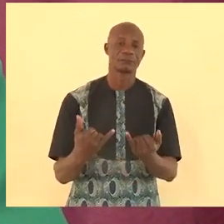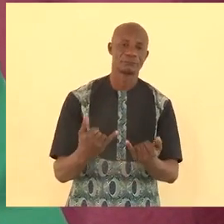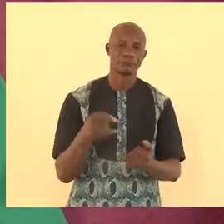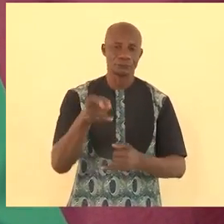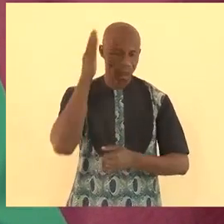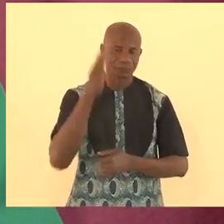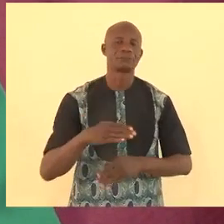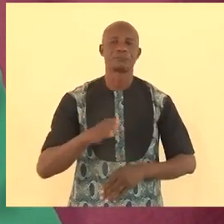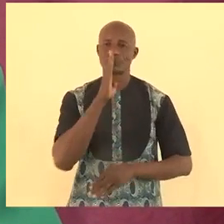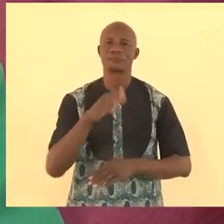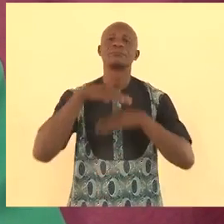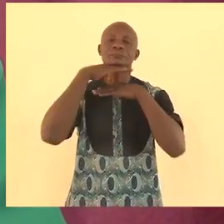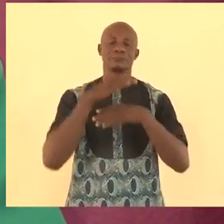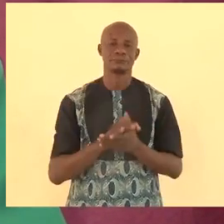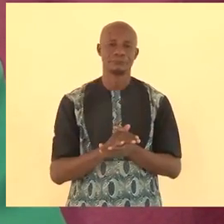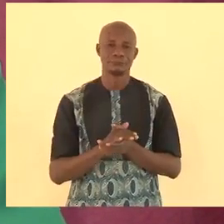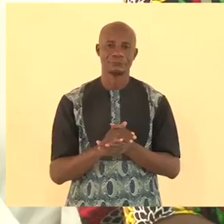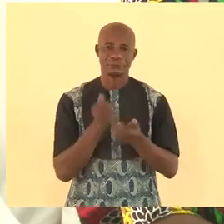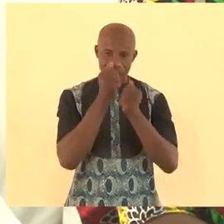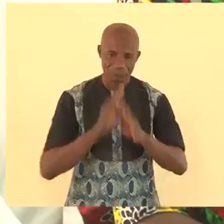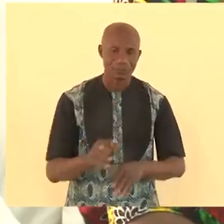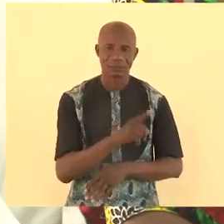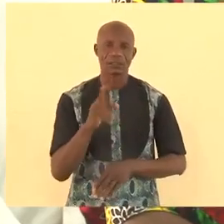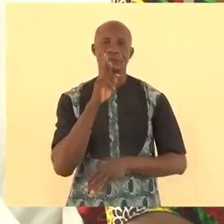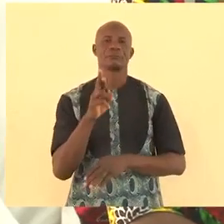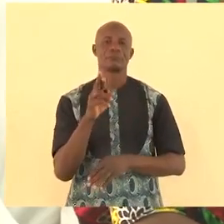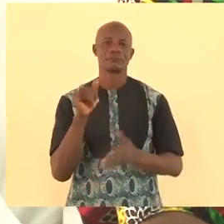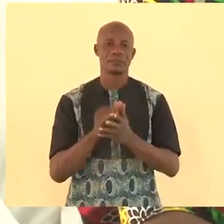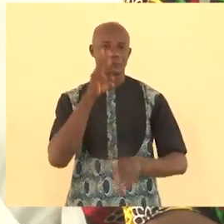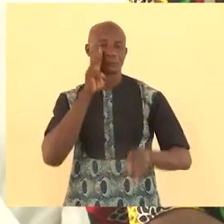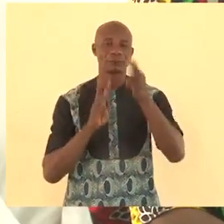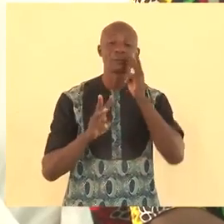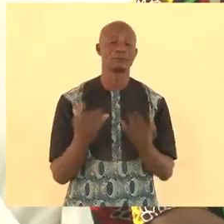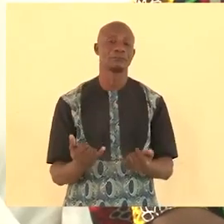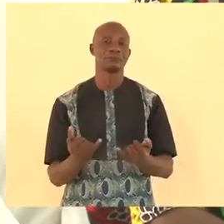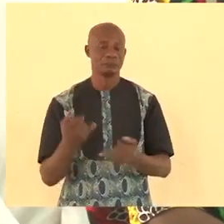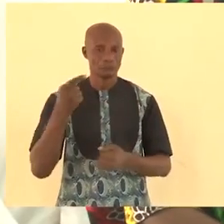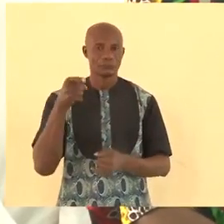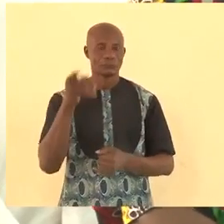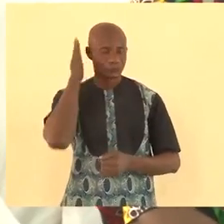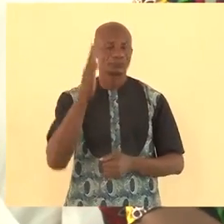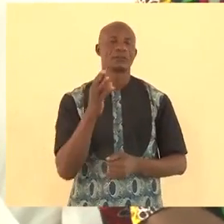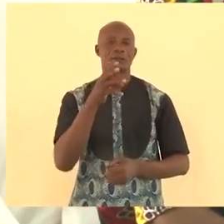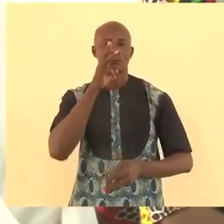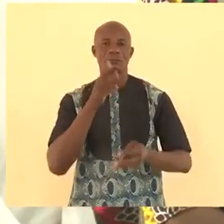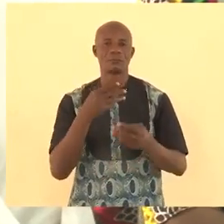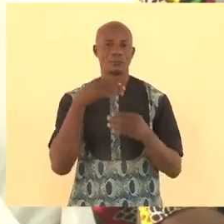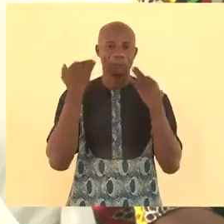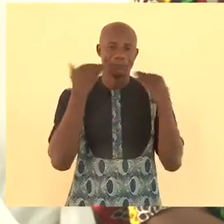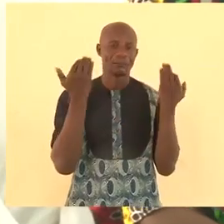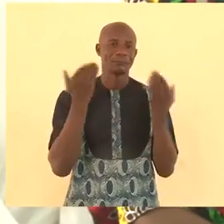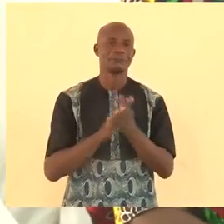now, for you shall be satisfied. Blessed are you that weep now, for you shall laugh.